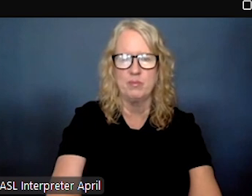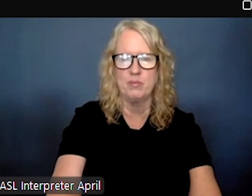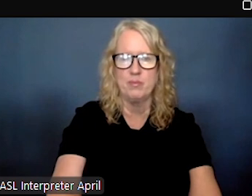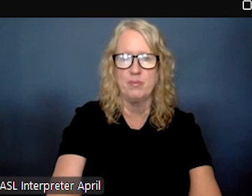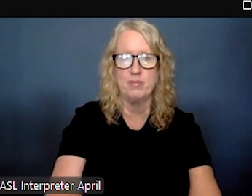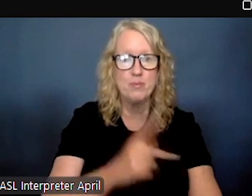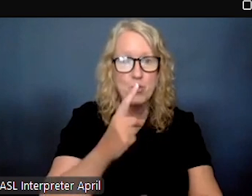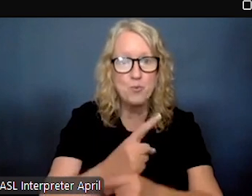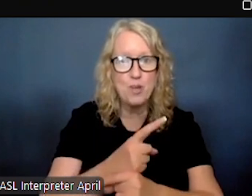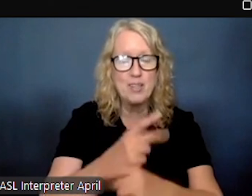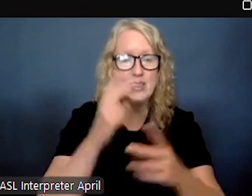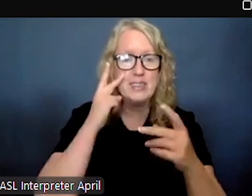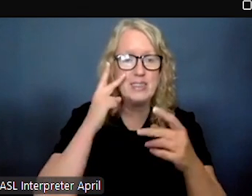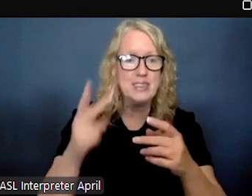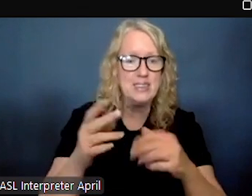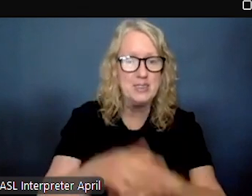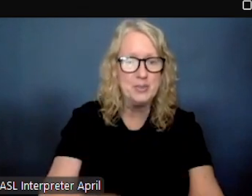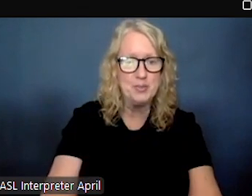Are we right?